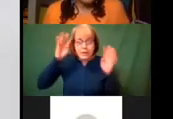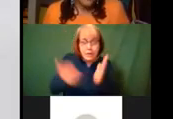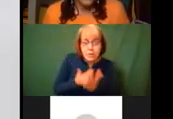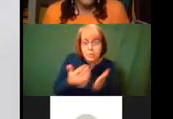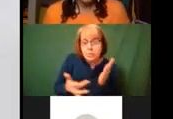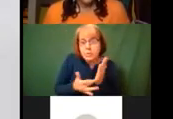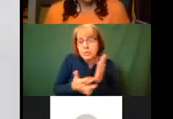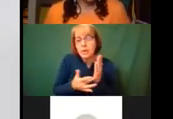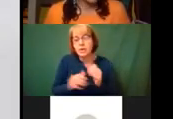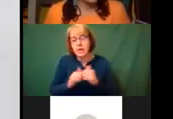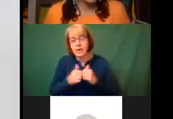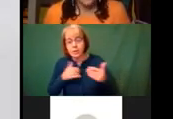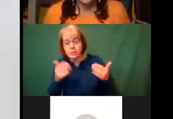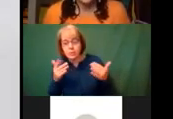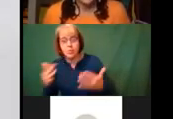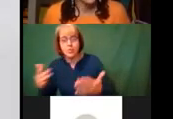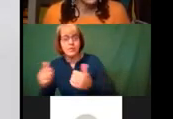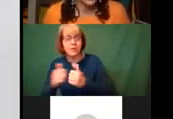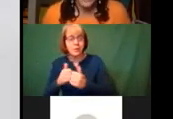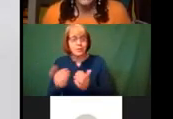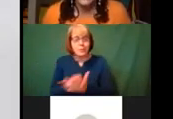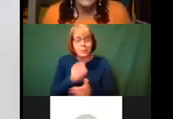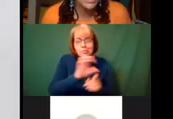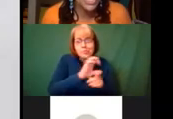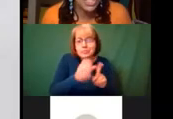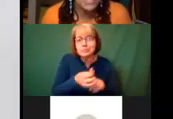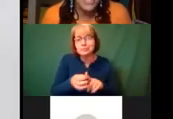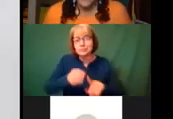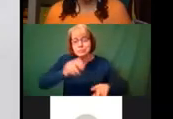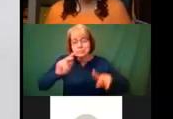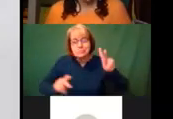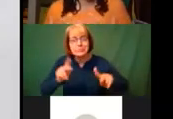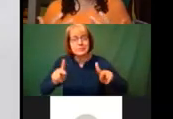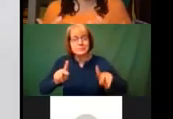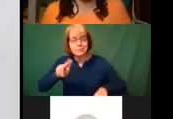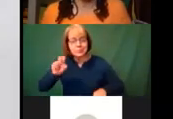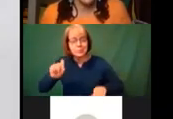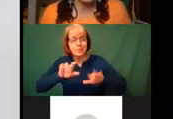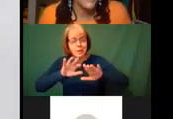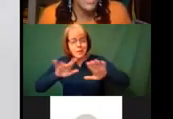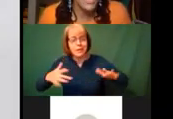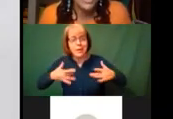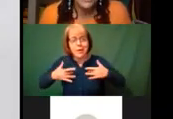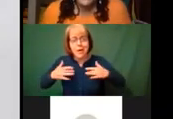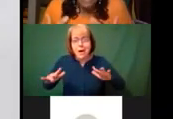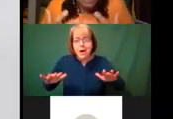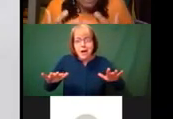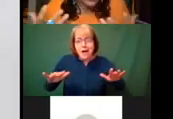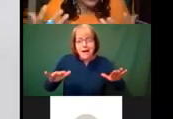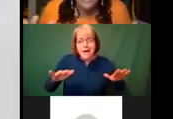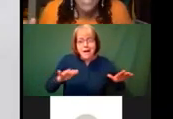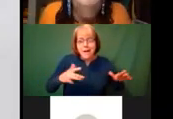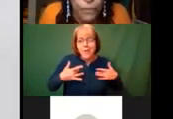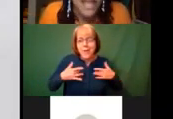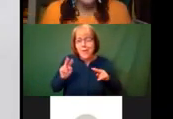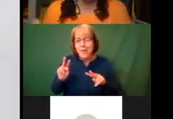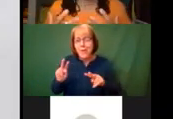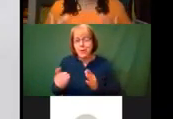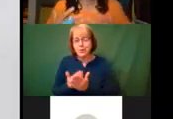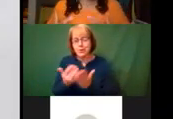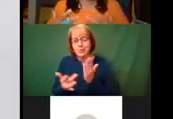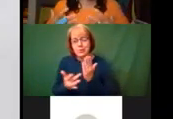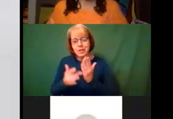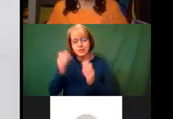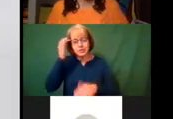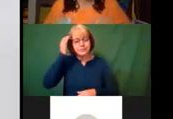move forward as a people, as a culture, as a nation? And so we're having these kind of conversations and seeing what people are coming up with in terms